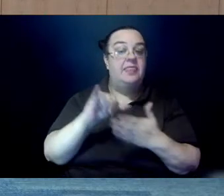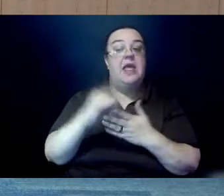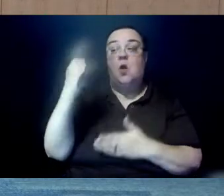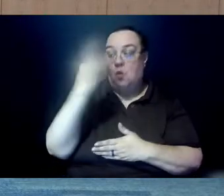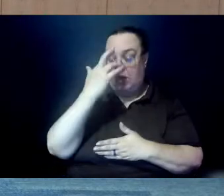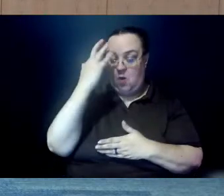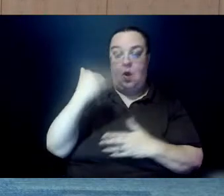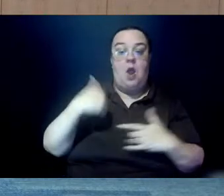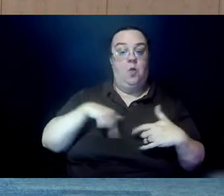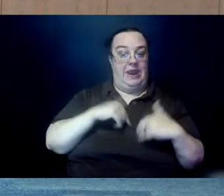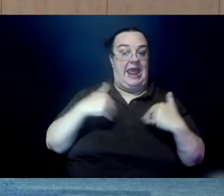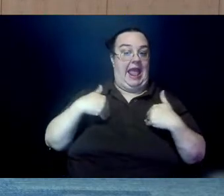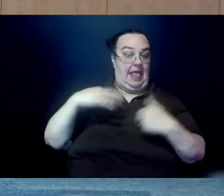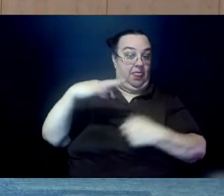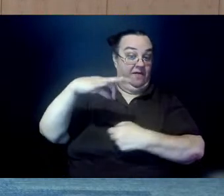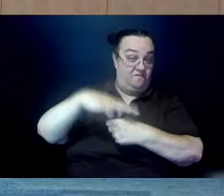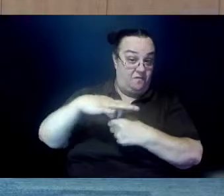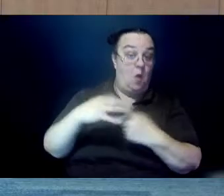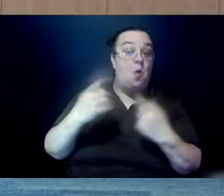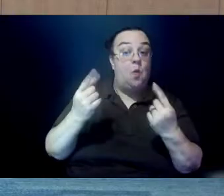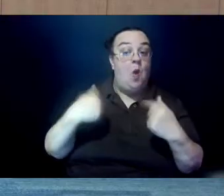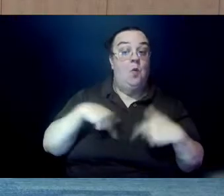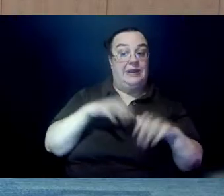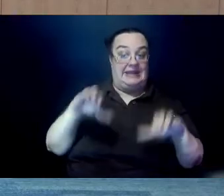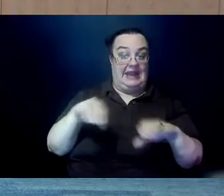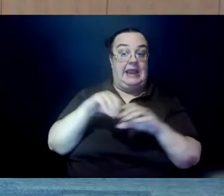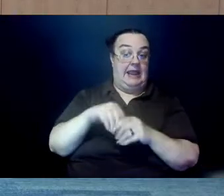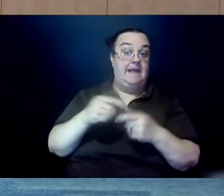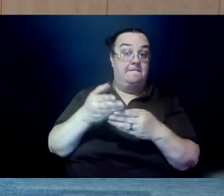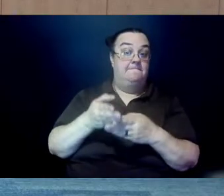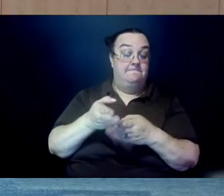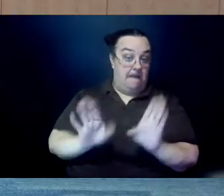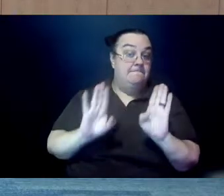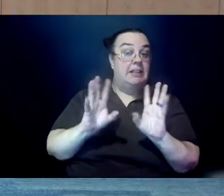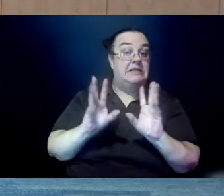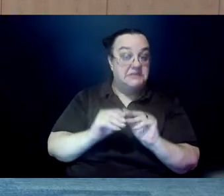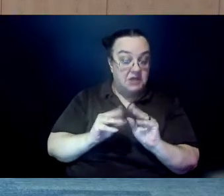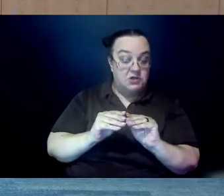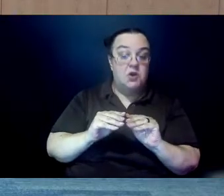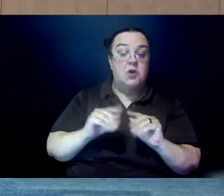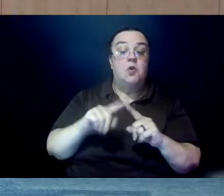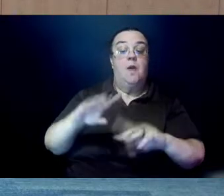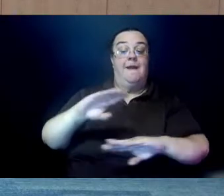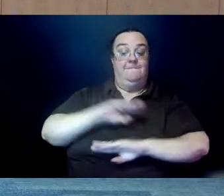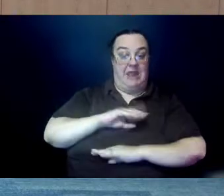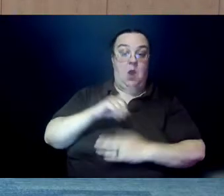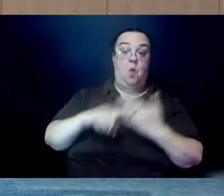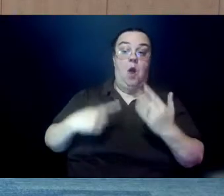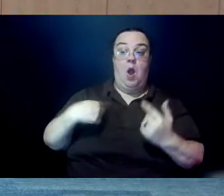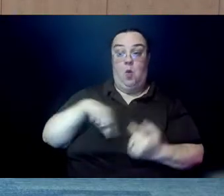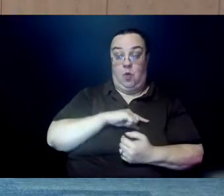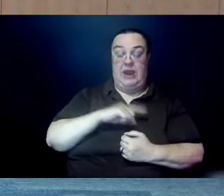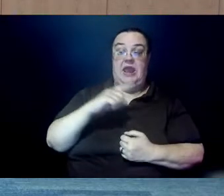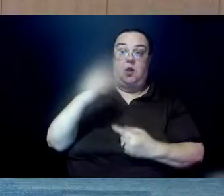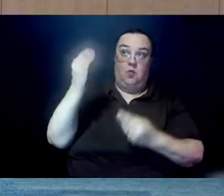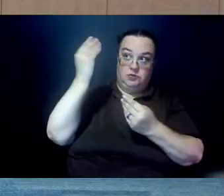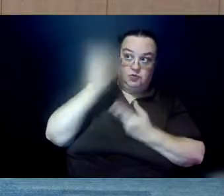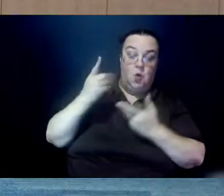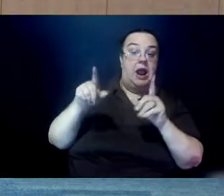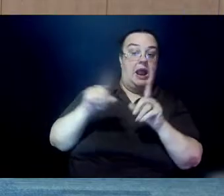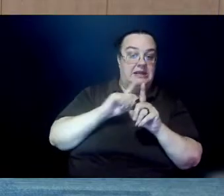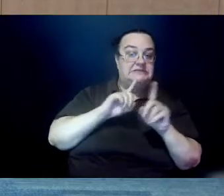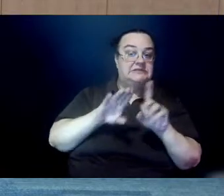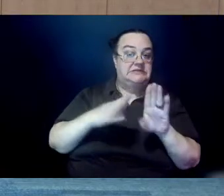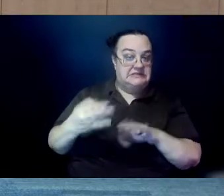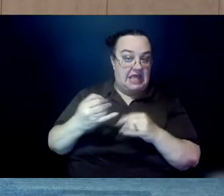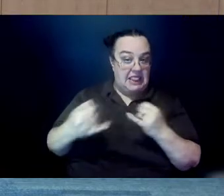took publicly in order to meet what we perceive to be the deadline. Now, I will say